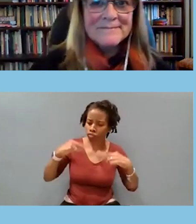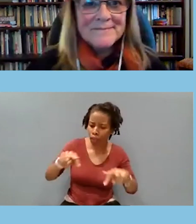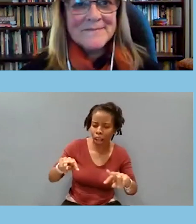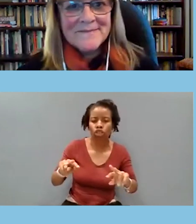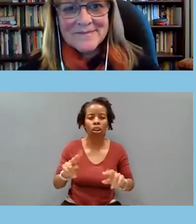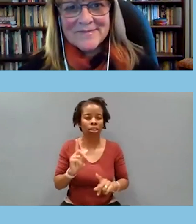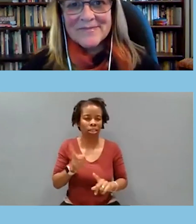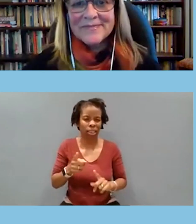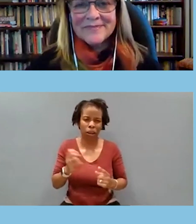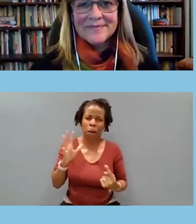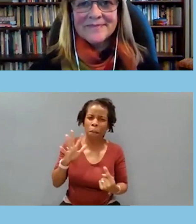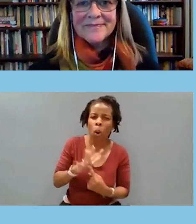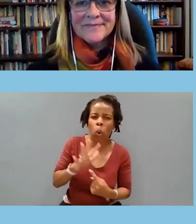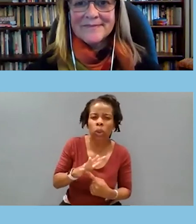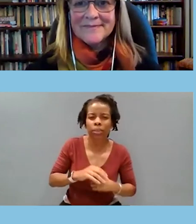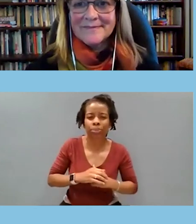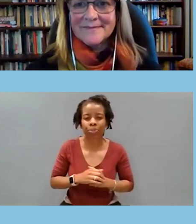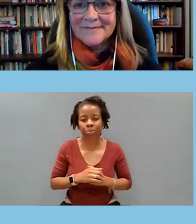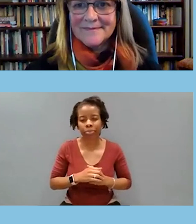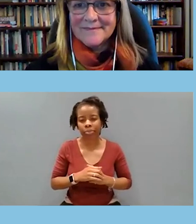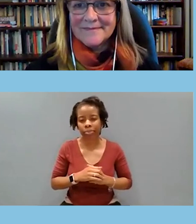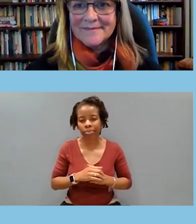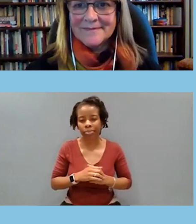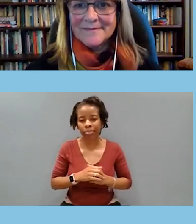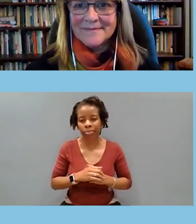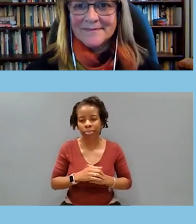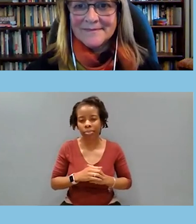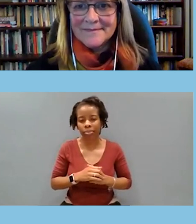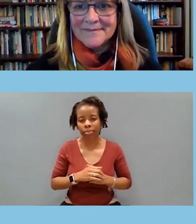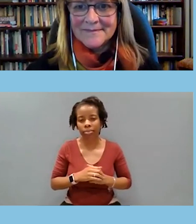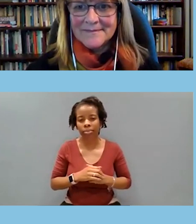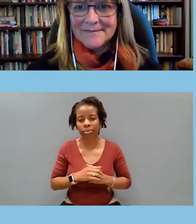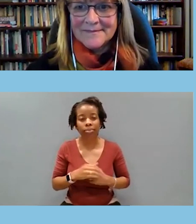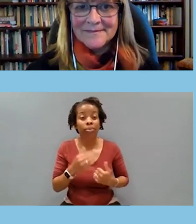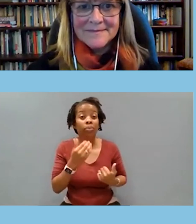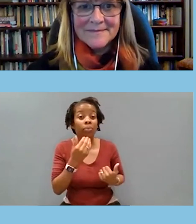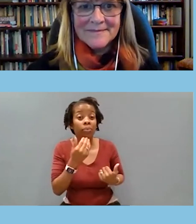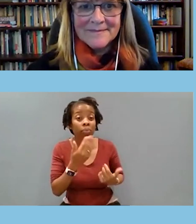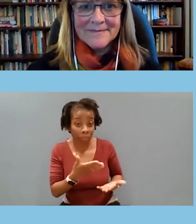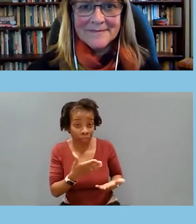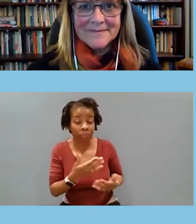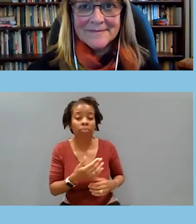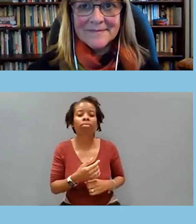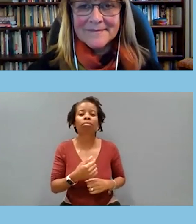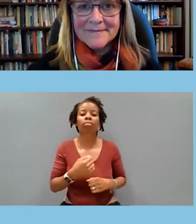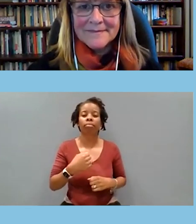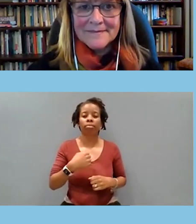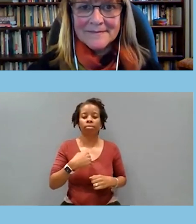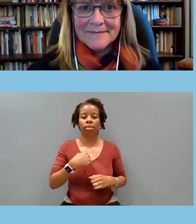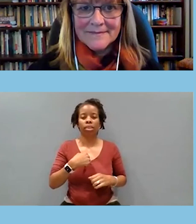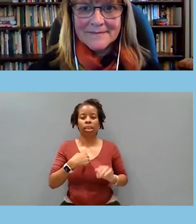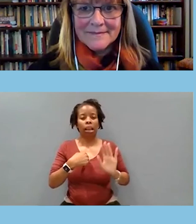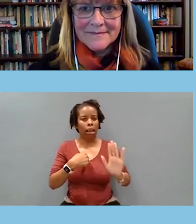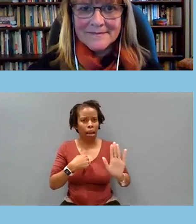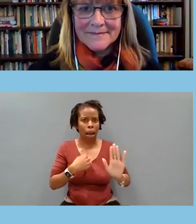Thank you, Louise. Sarah speaking again. I realize as you speak about these human-made mistakes, Louise, that in spite of